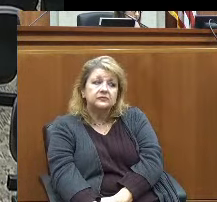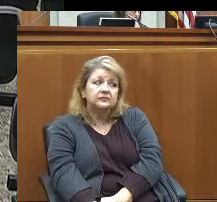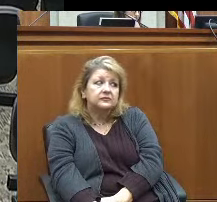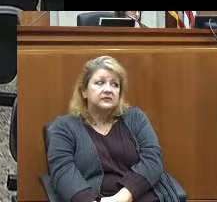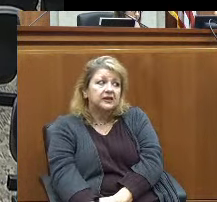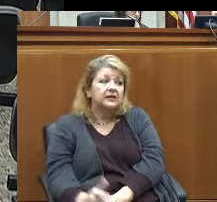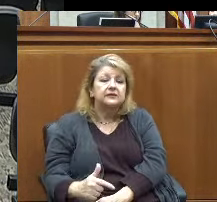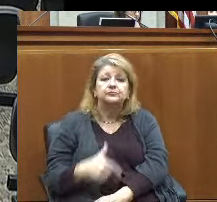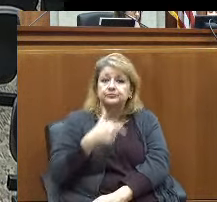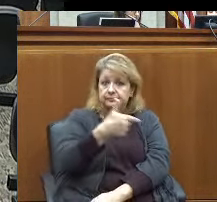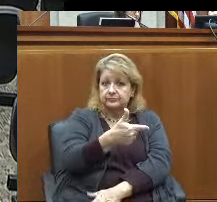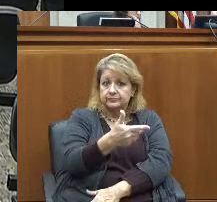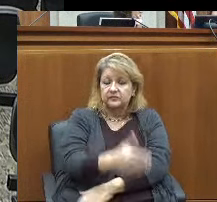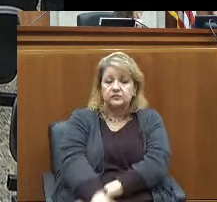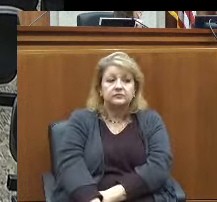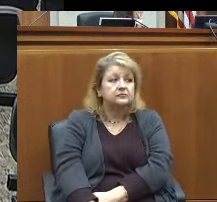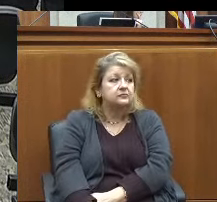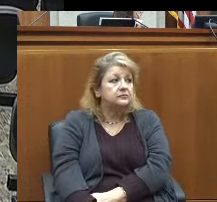Madam Chairman.